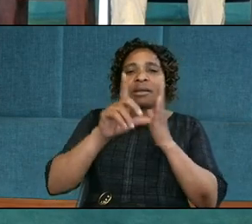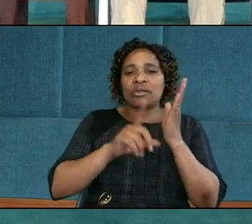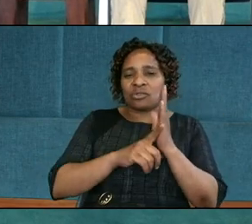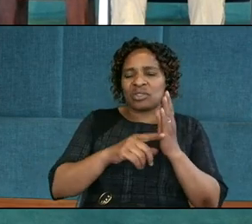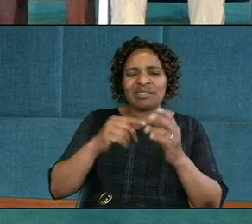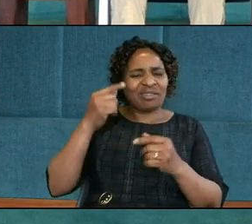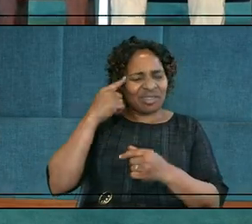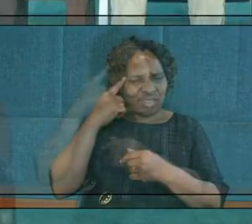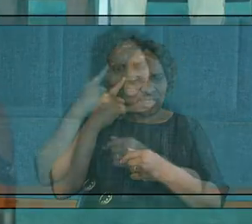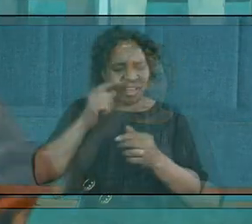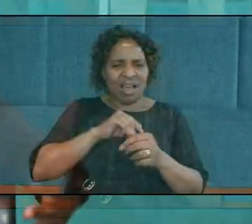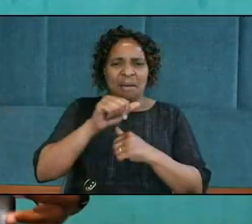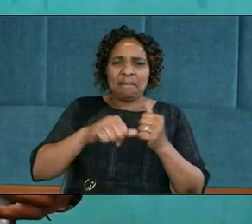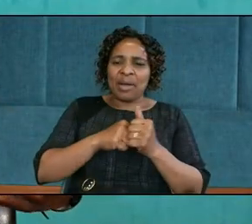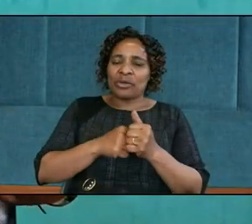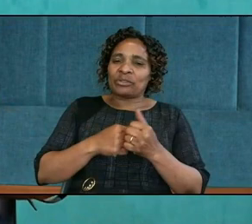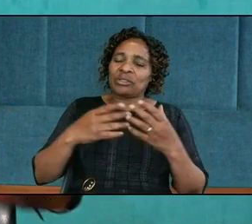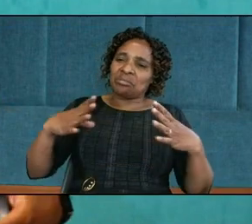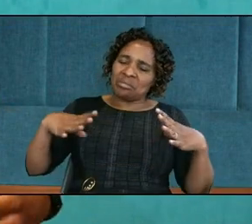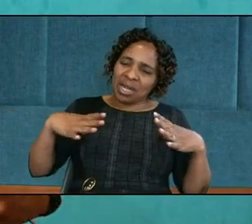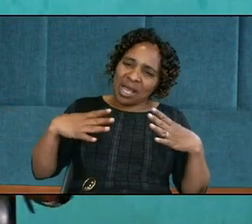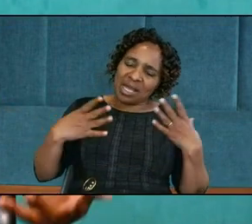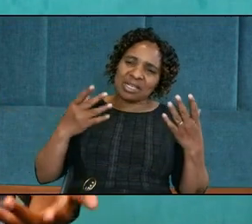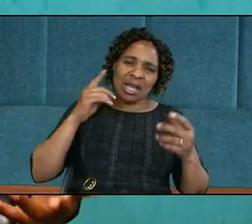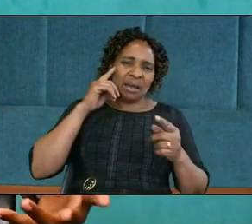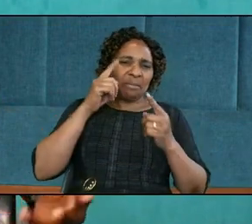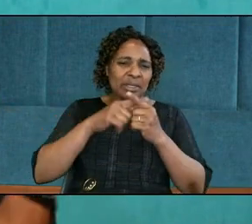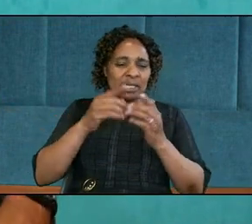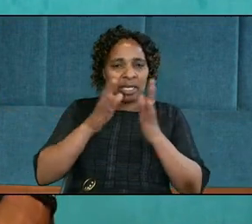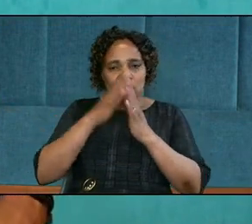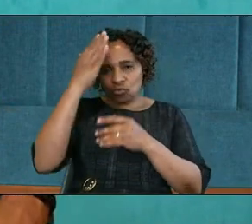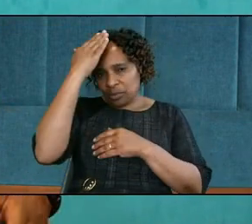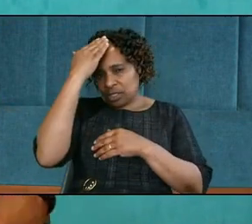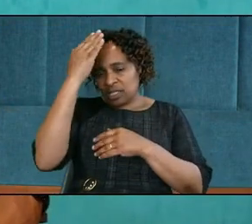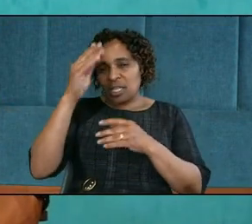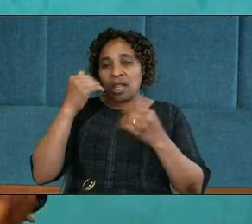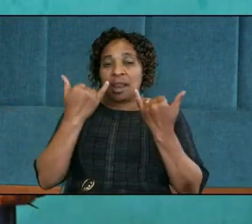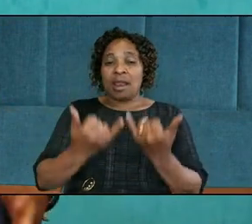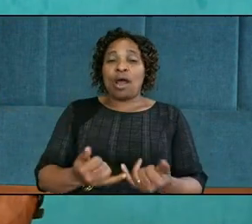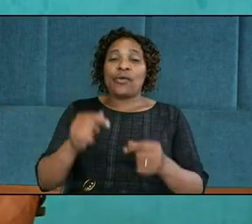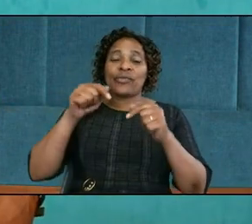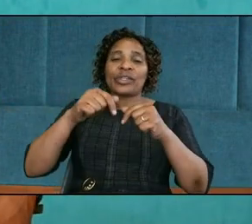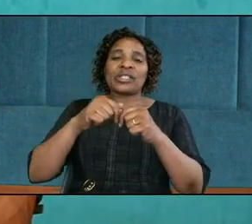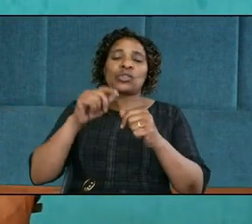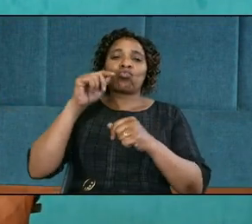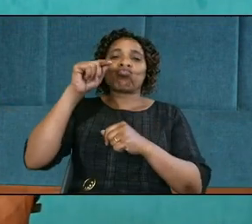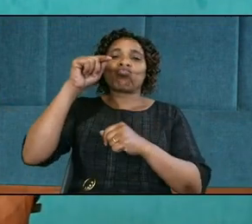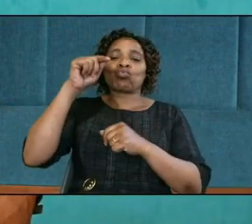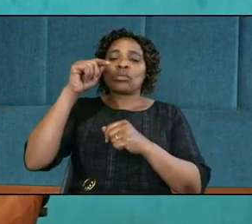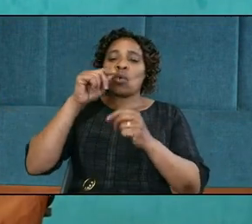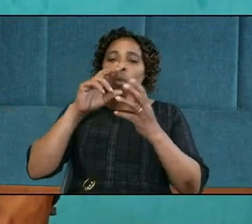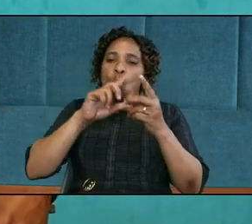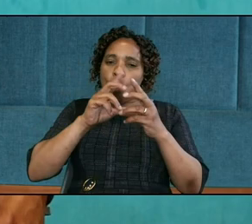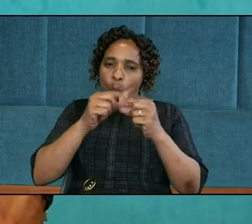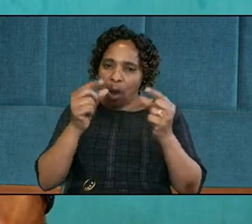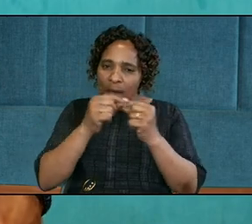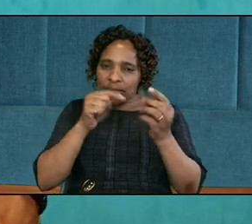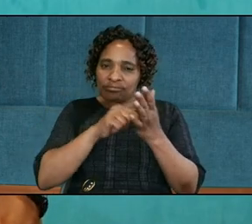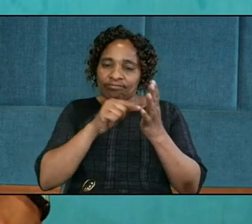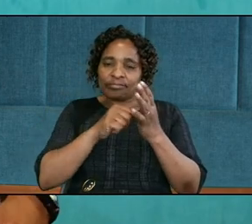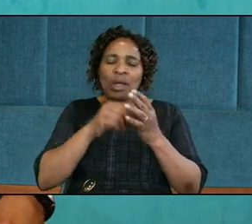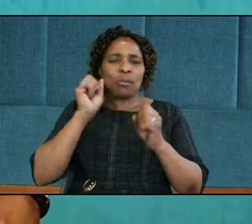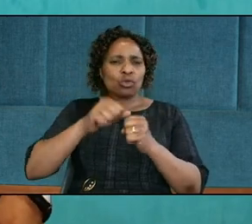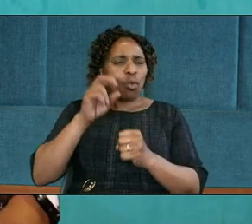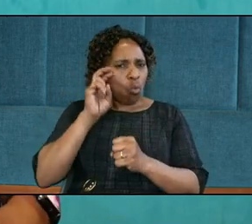thinking about, you know, pride, ambition, and humility. You know, and this quotation here is telling us that, you know, we have to really